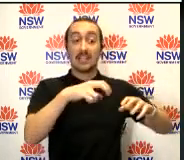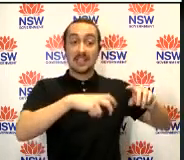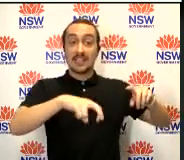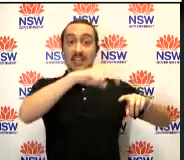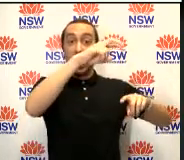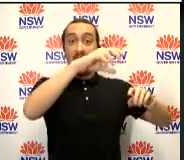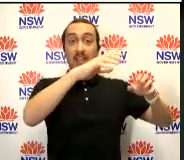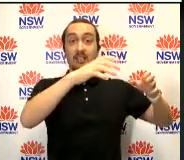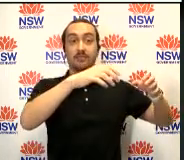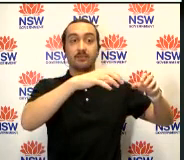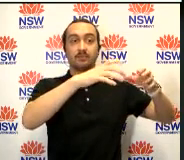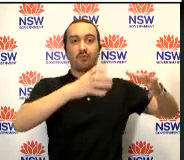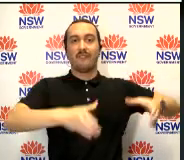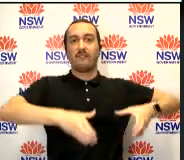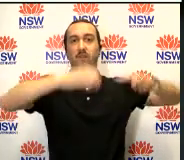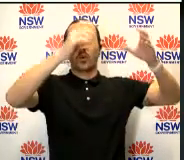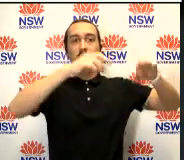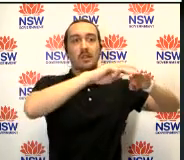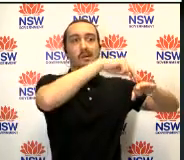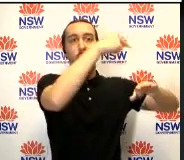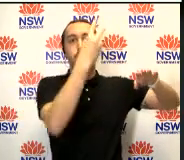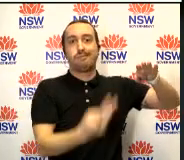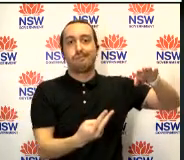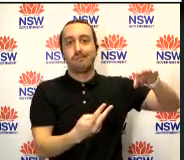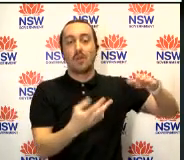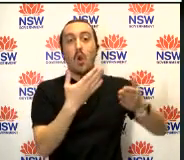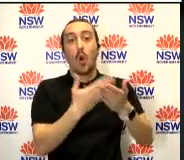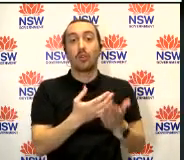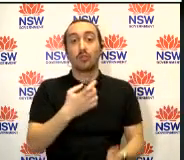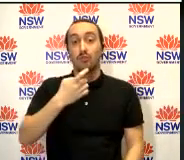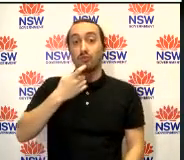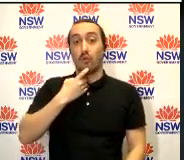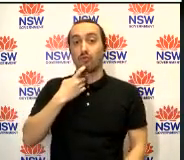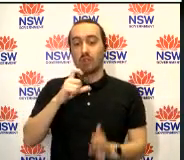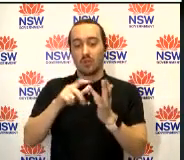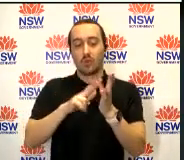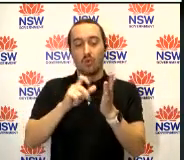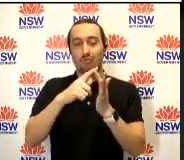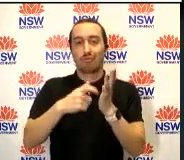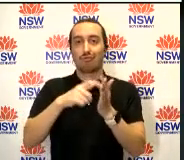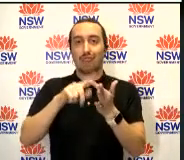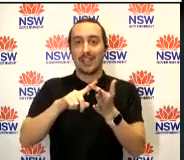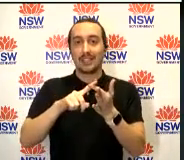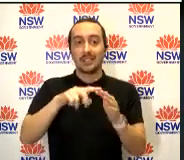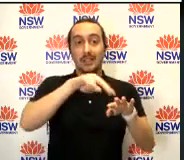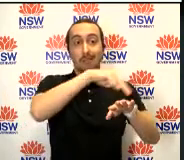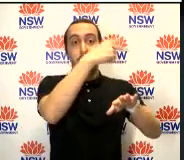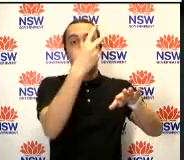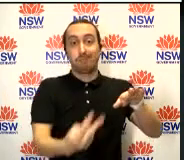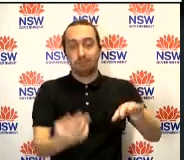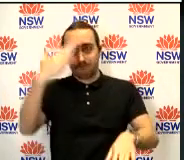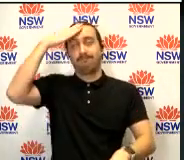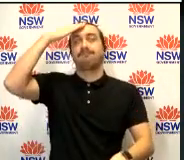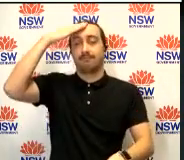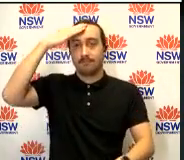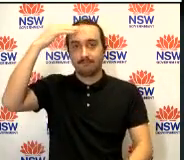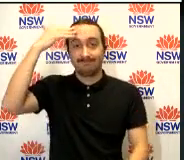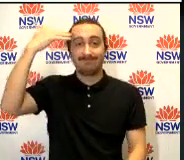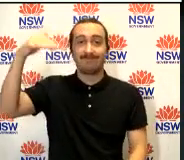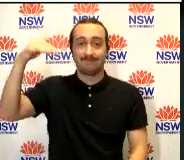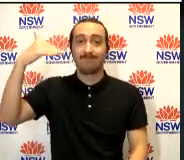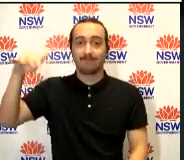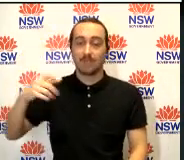floor. He sustained serious head and spinal injury. So what are the risk control measures that should be in